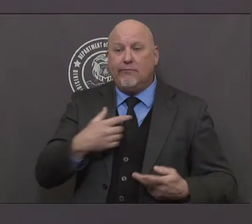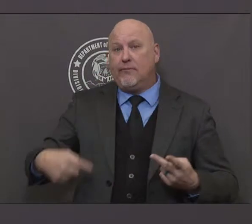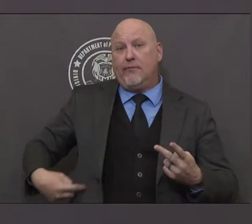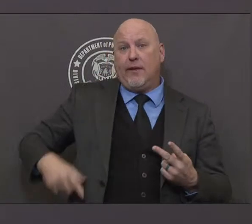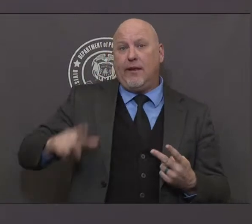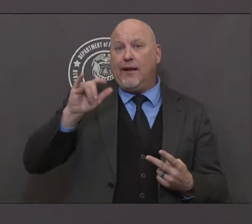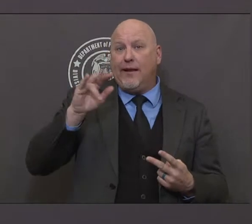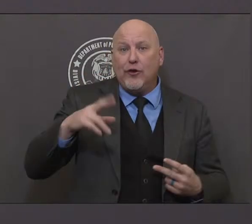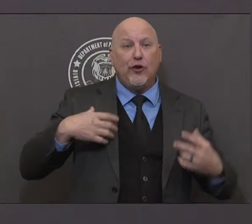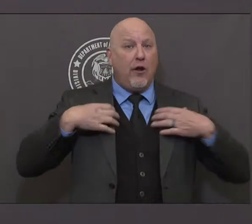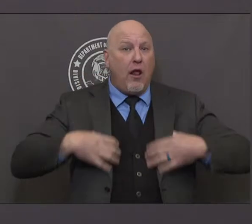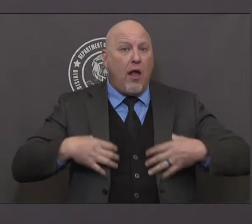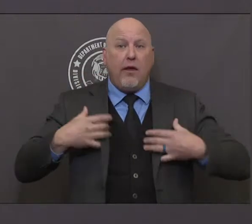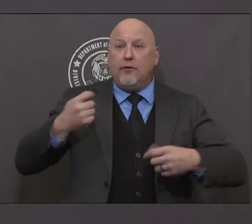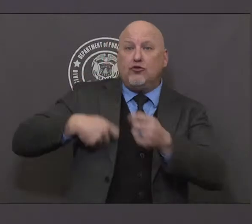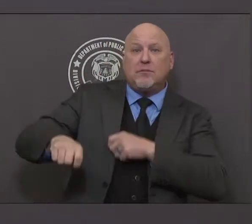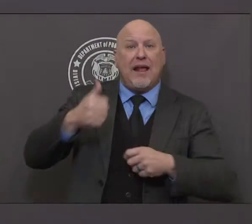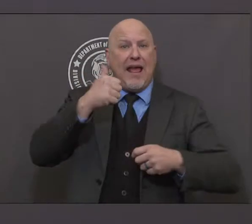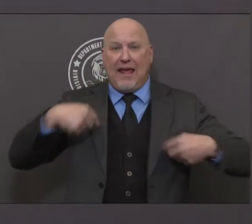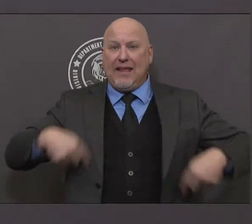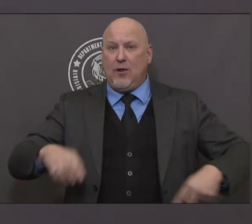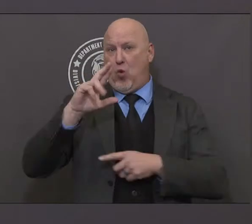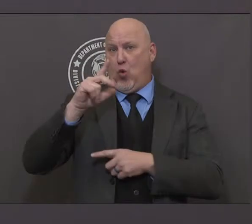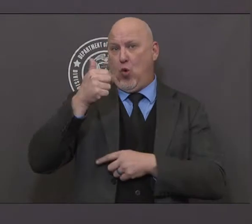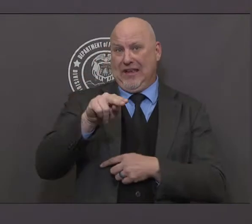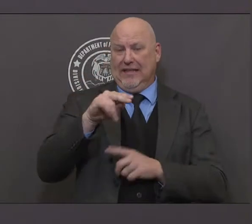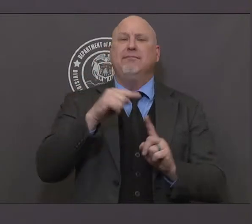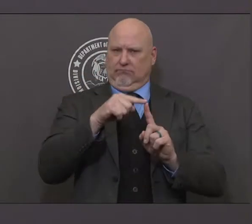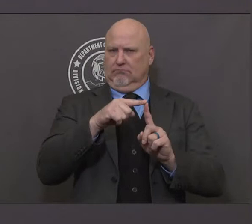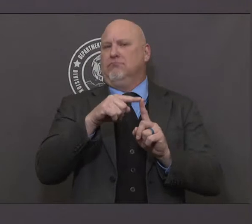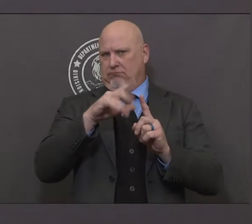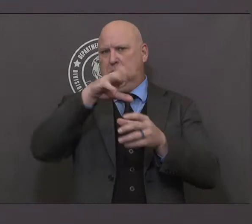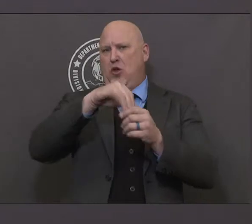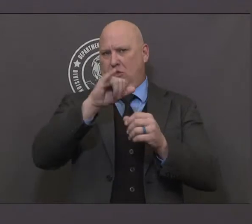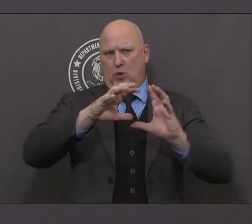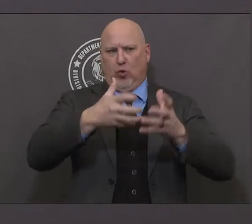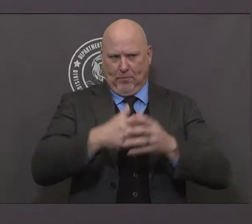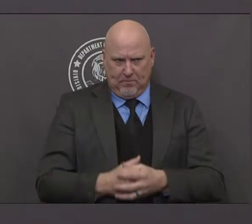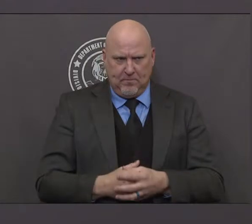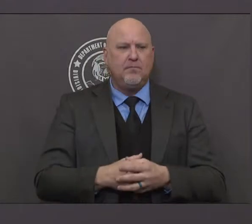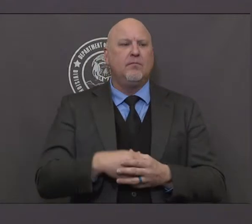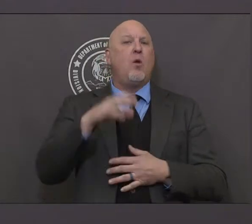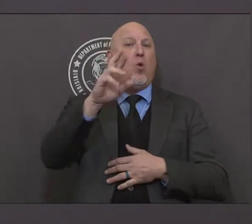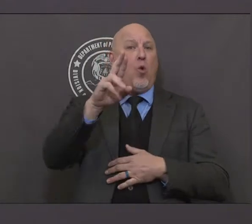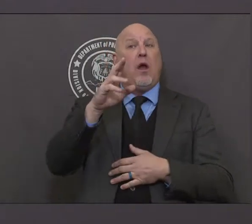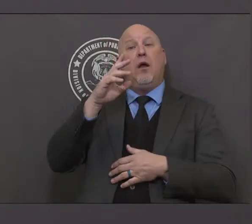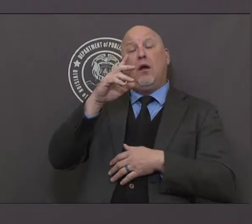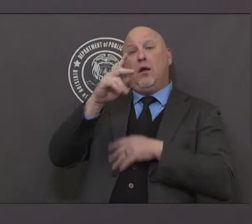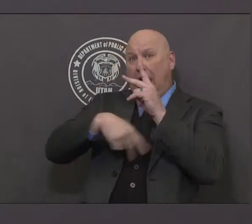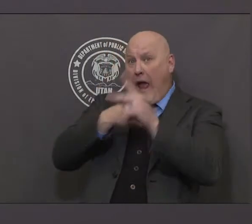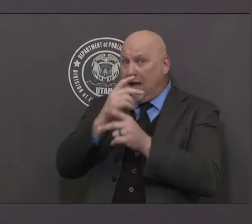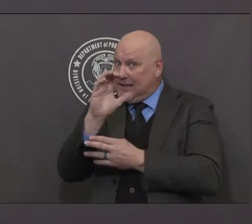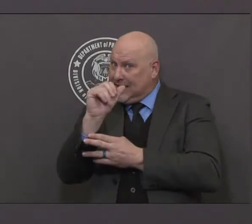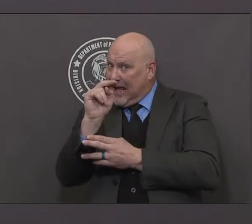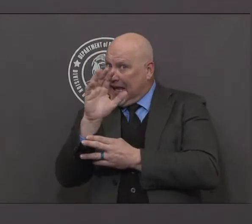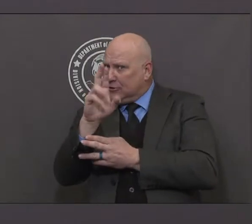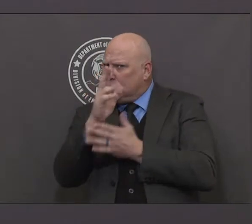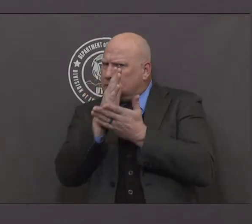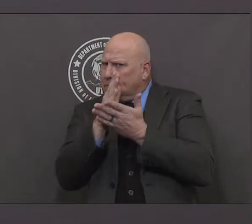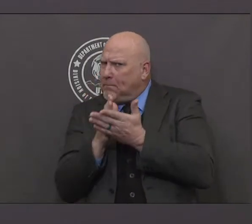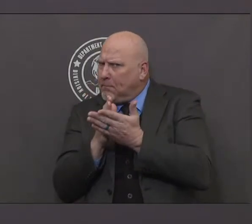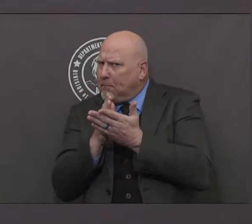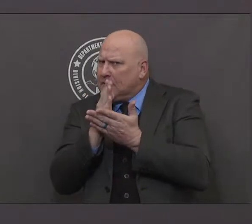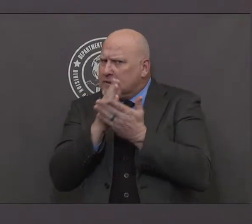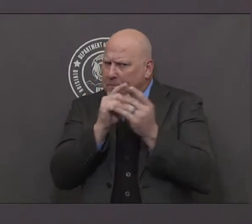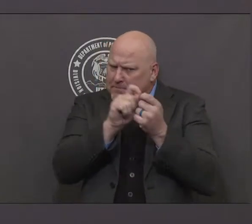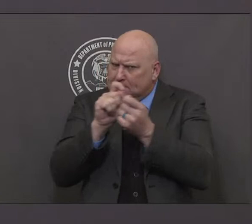over. So solid organ transplant recipients, certain cancers, again, not every cancer, but certain cancers that are the highest risk, and